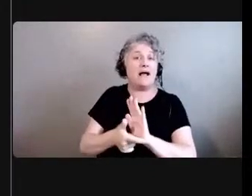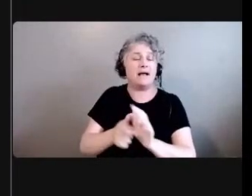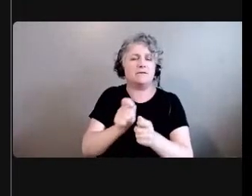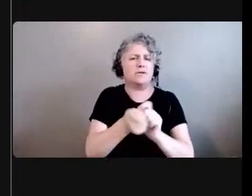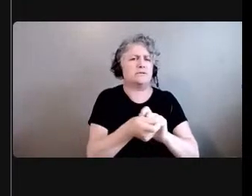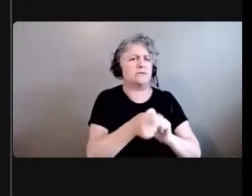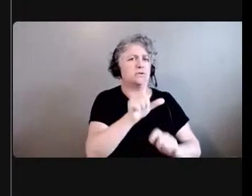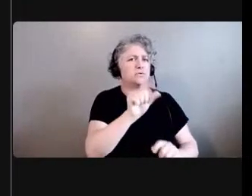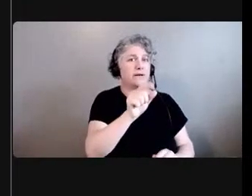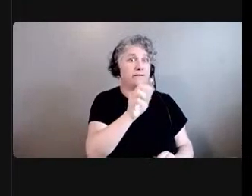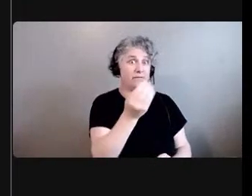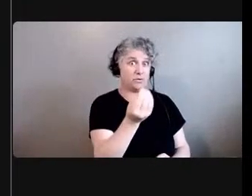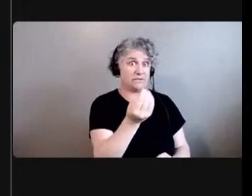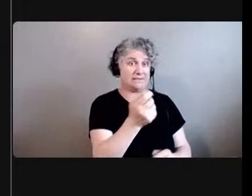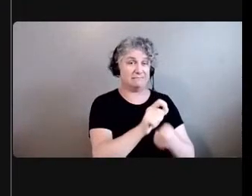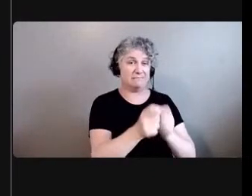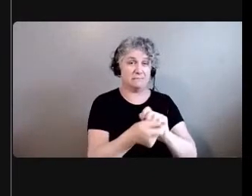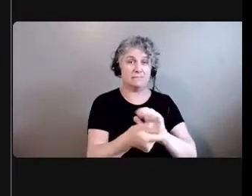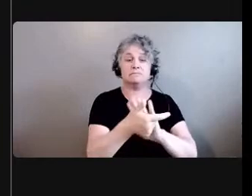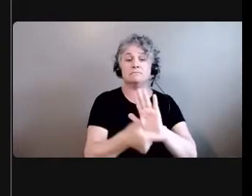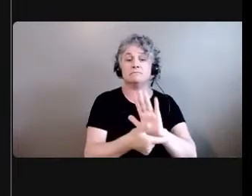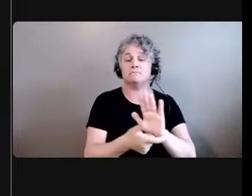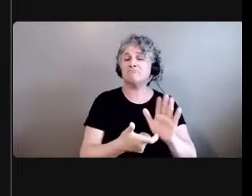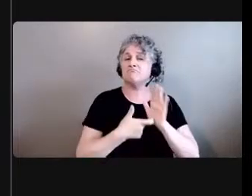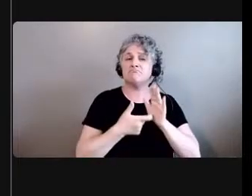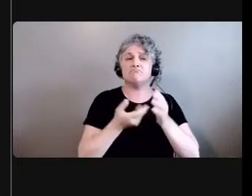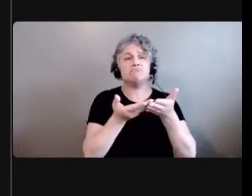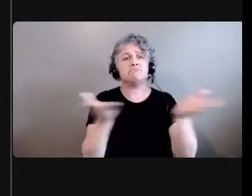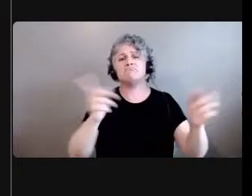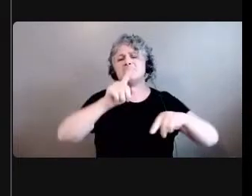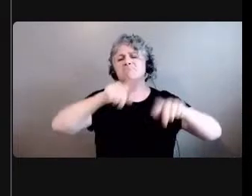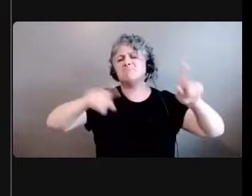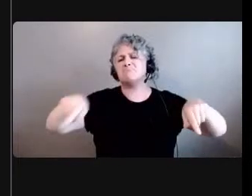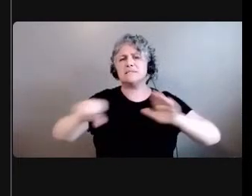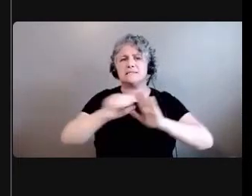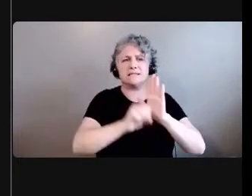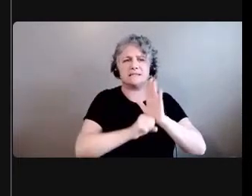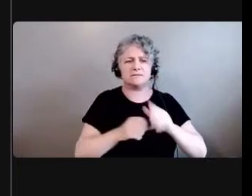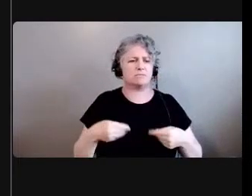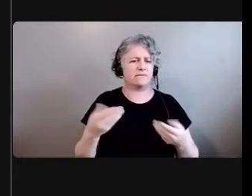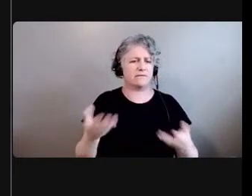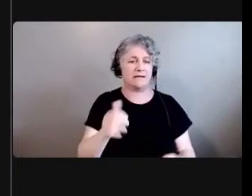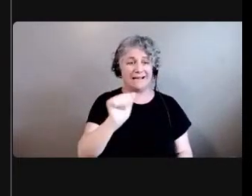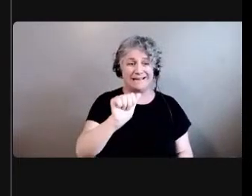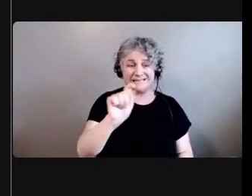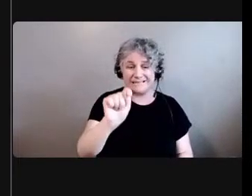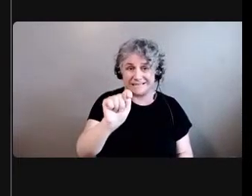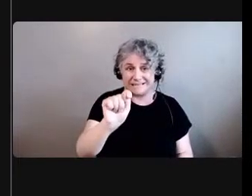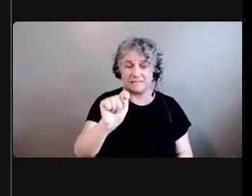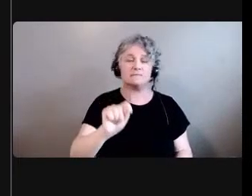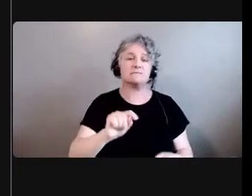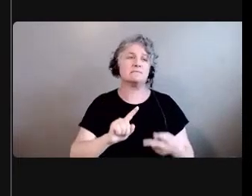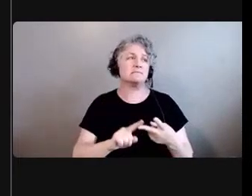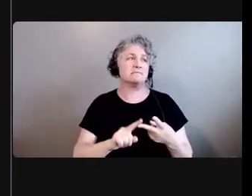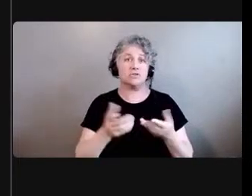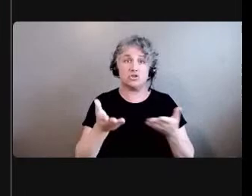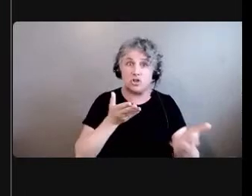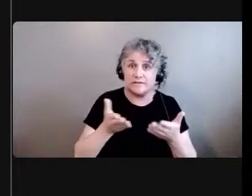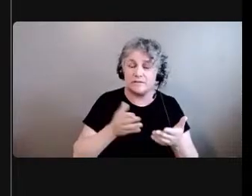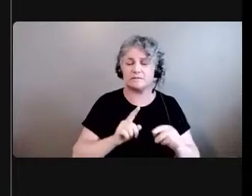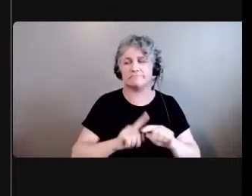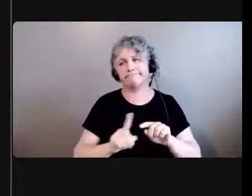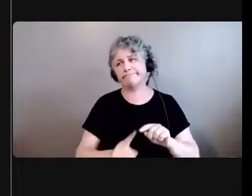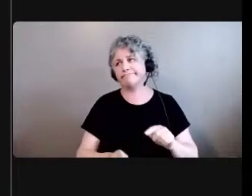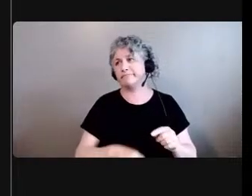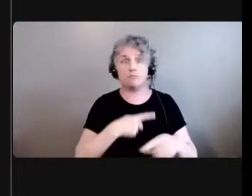2014, requires states to provide AT services and products that are designed to meet the needs of